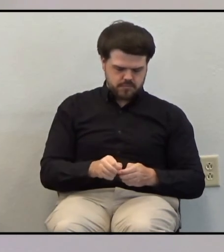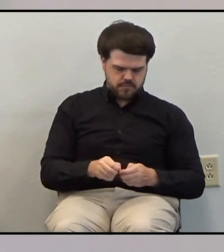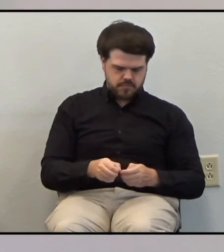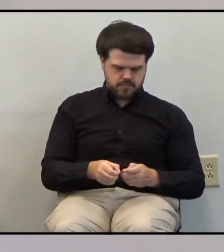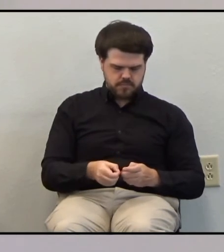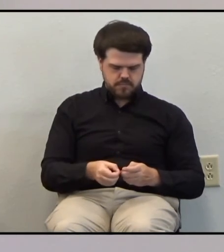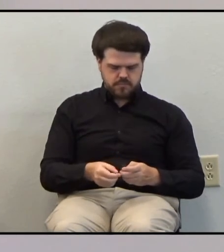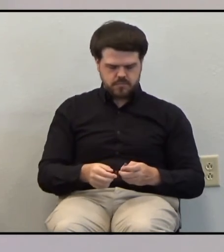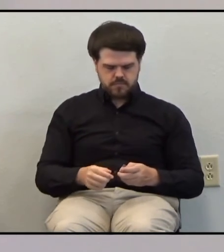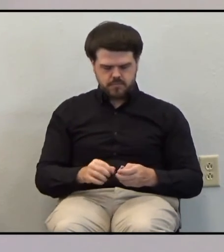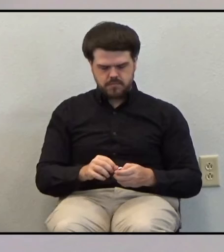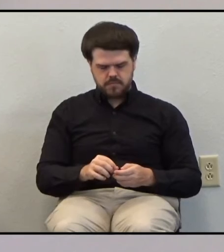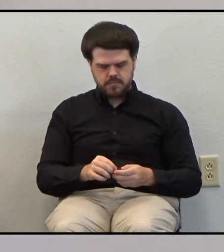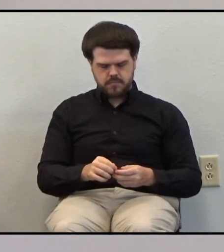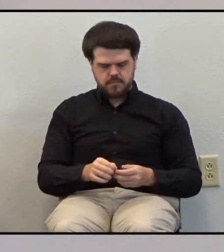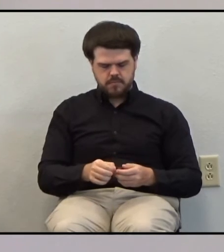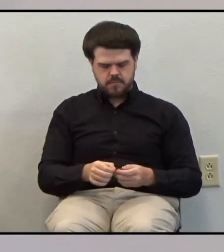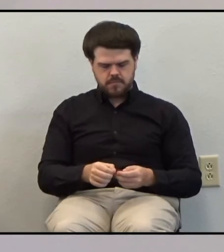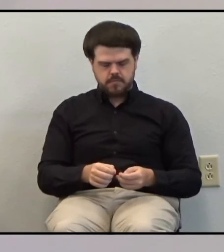I